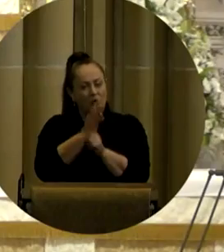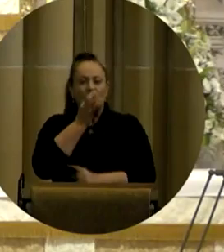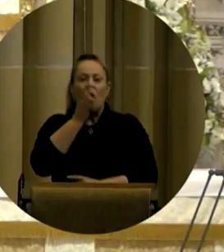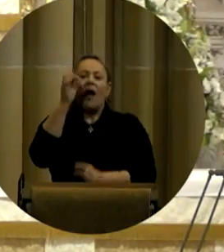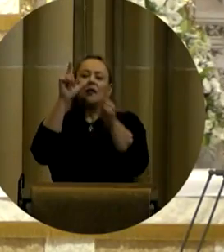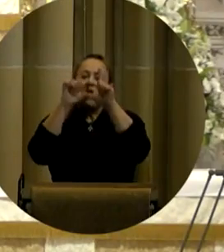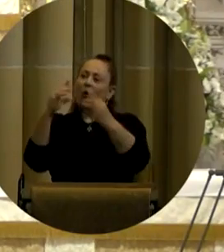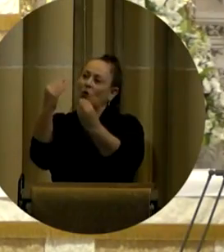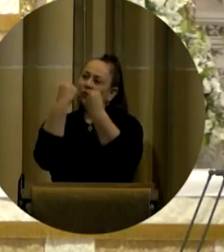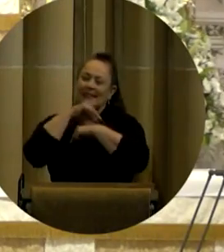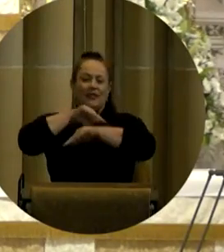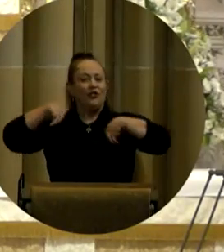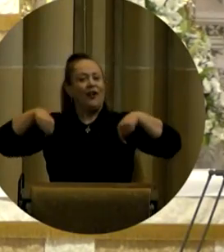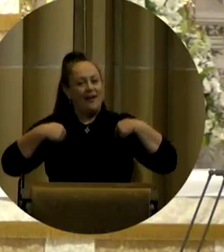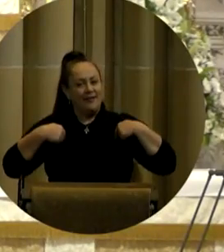us.